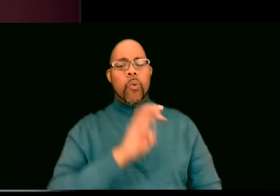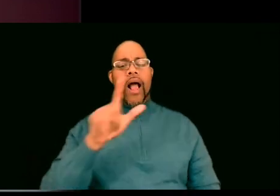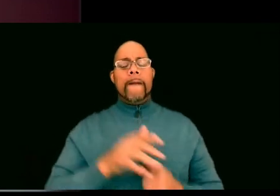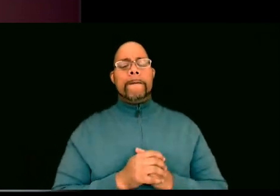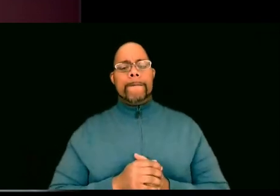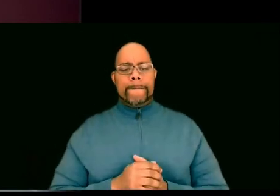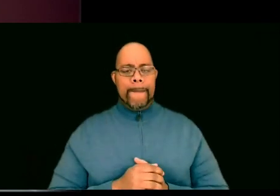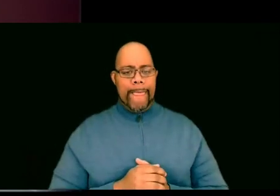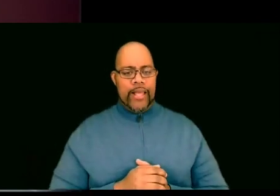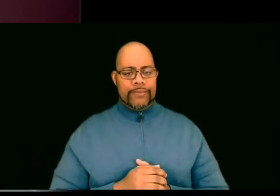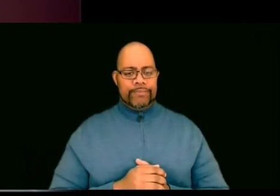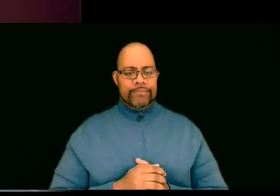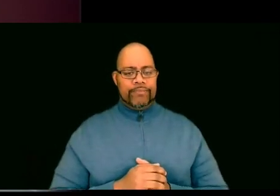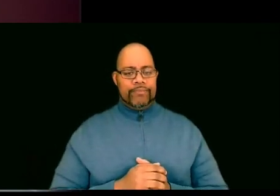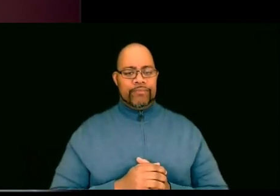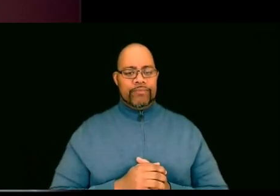Well,